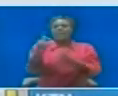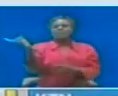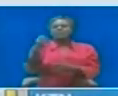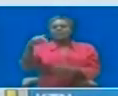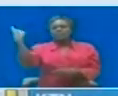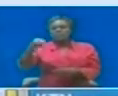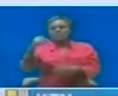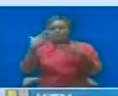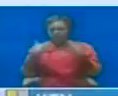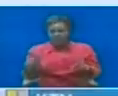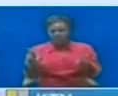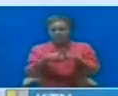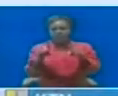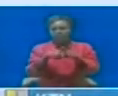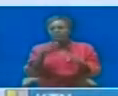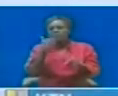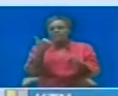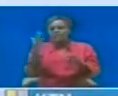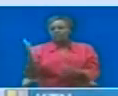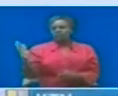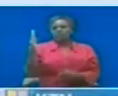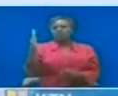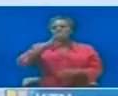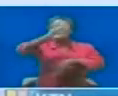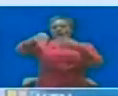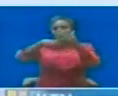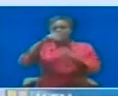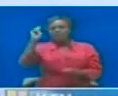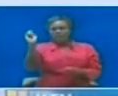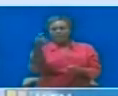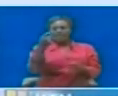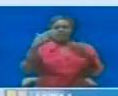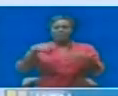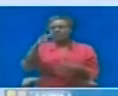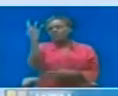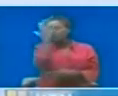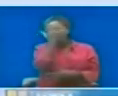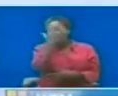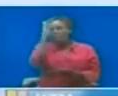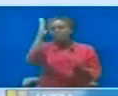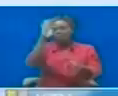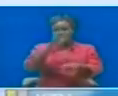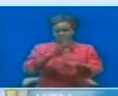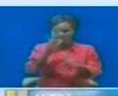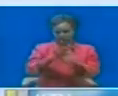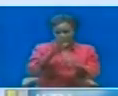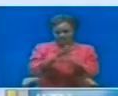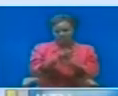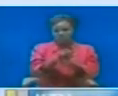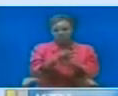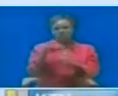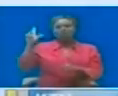there was no sufficient security, hence the cause of the caning in courts in Kwale. Surely it was shameful. And a lot of